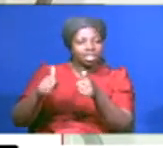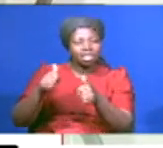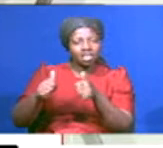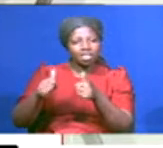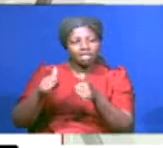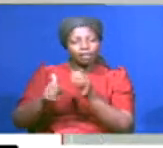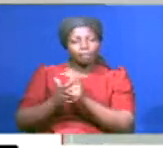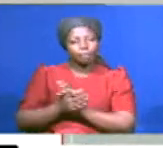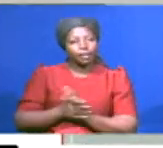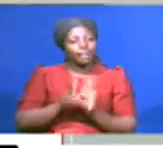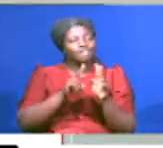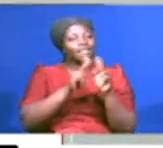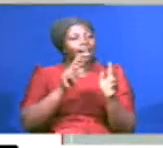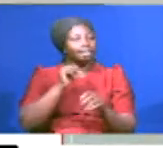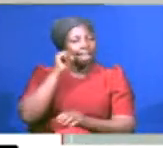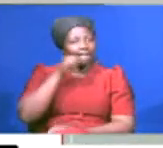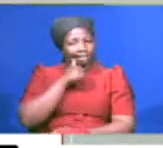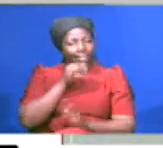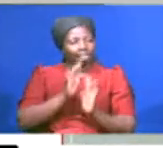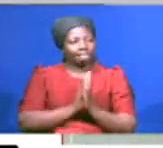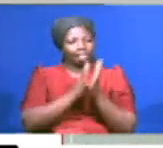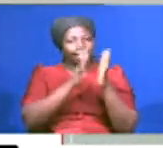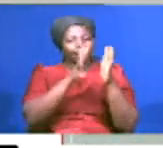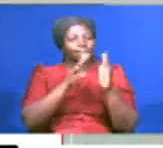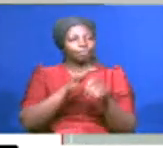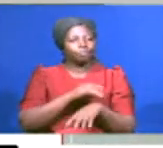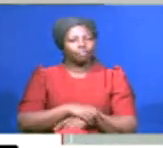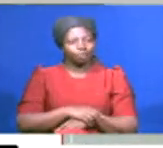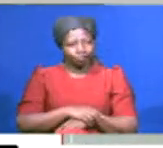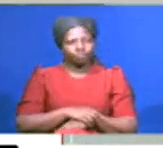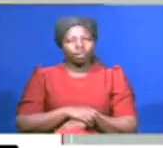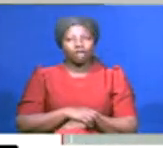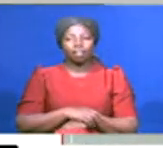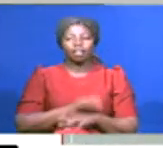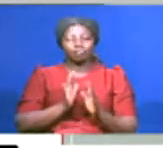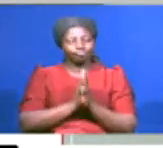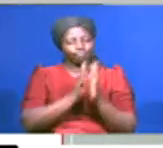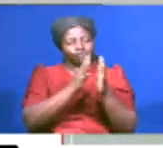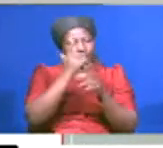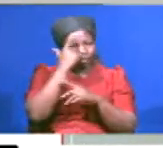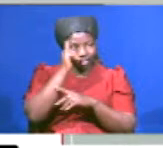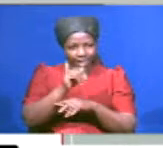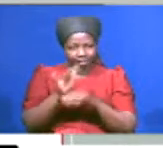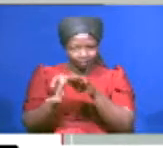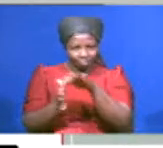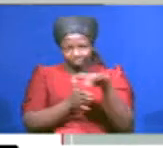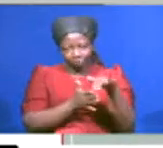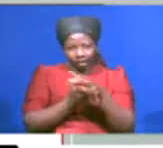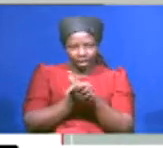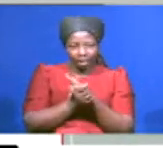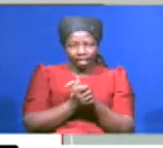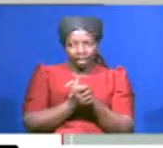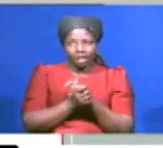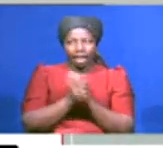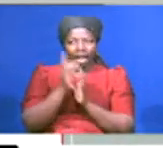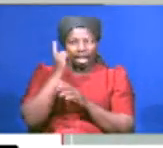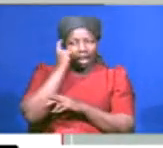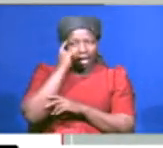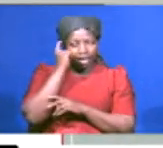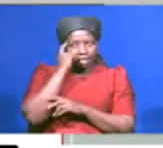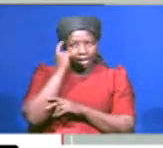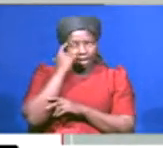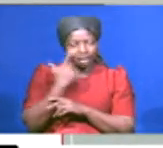Very nice. Lovely. You need a round of applause for that as well. And I think they sound very catchy